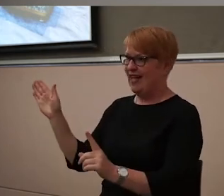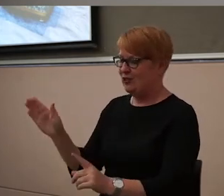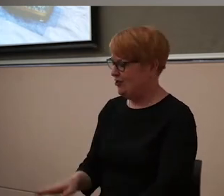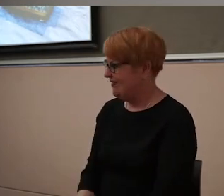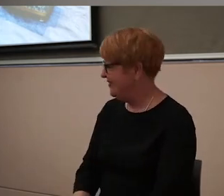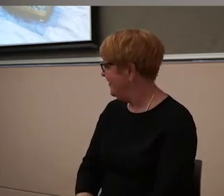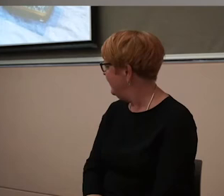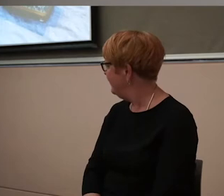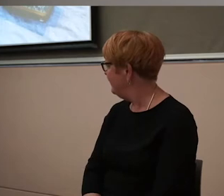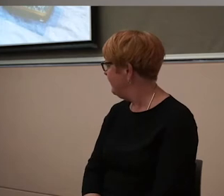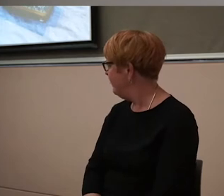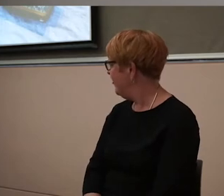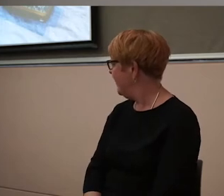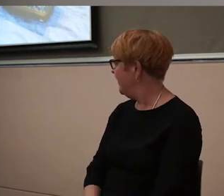both,